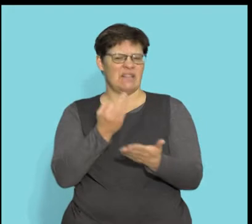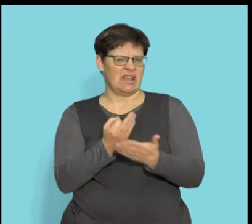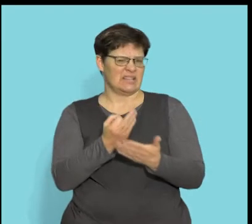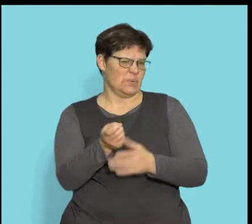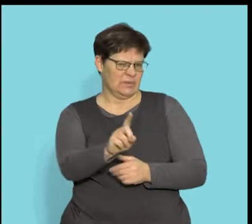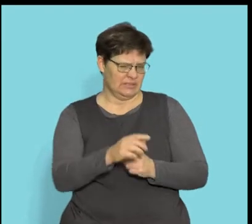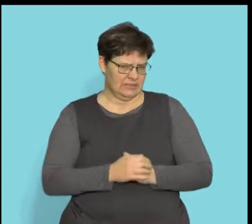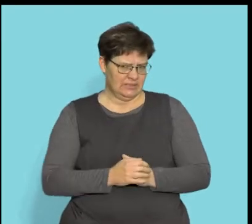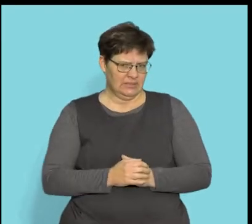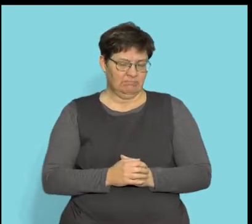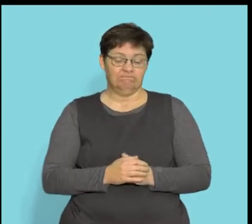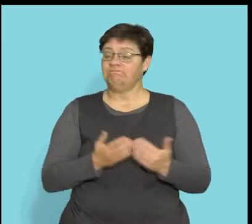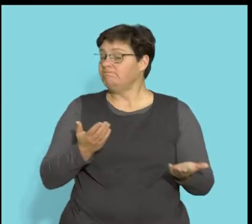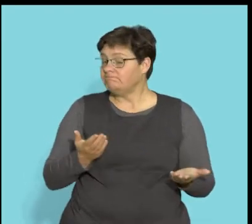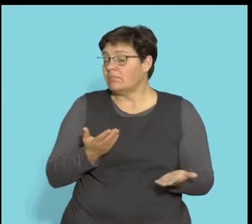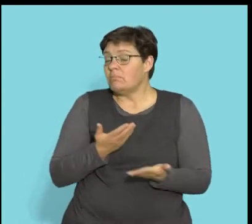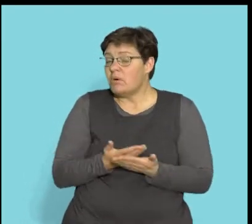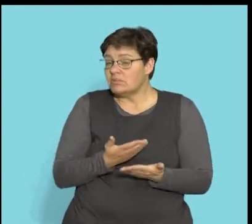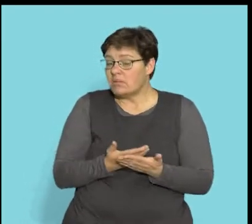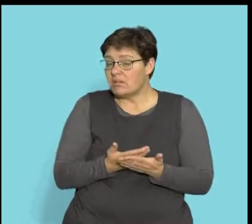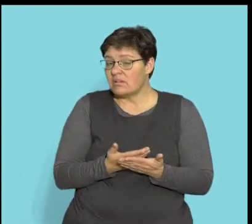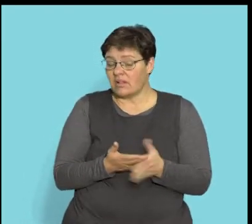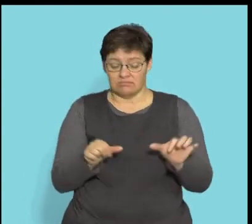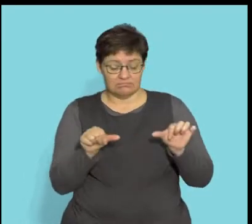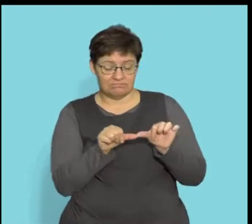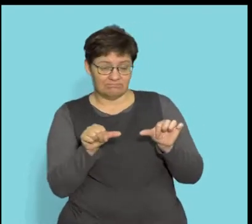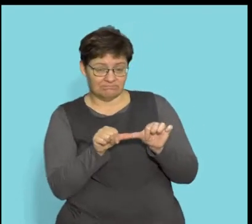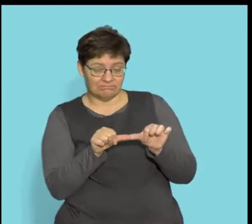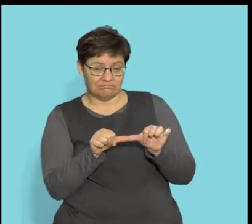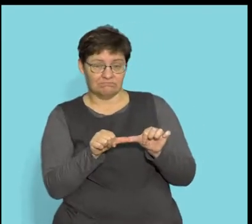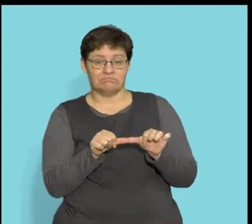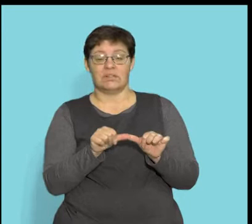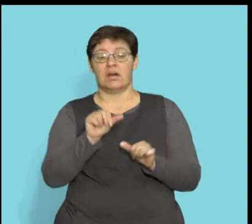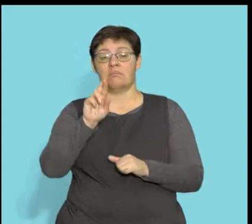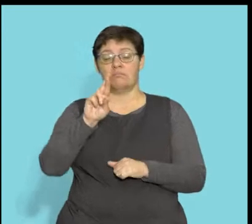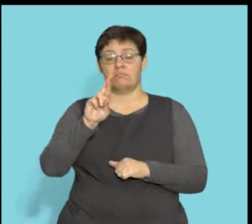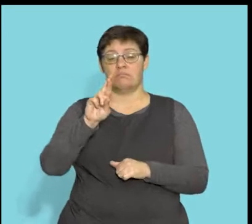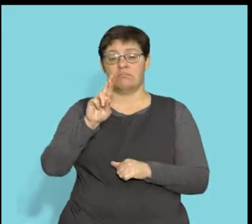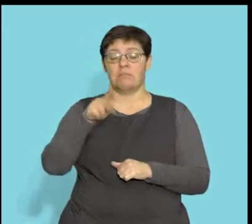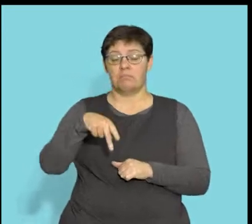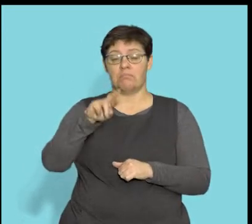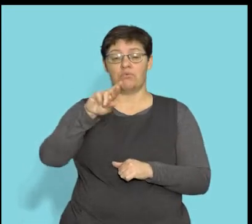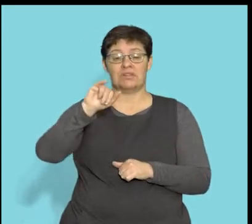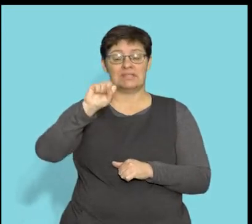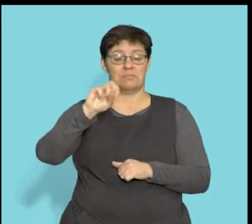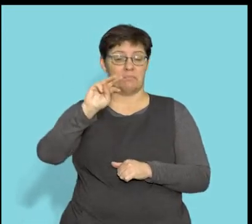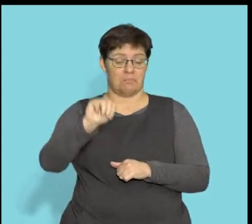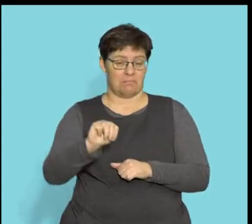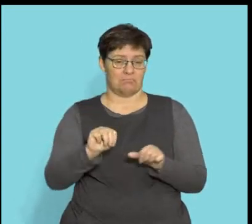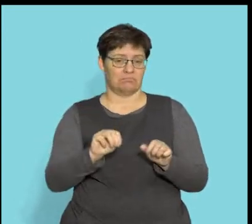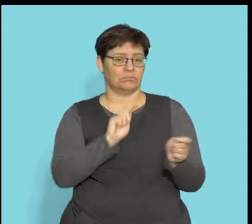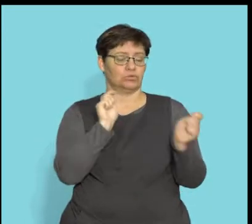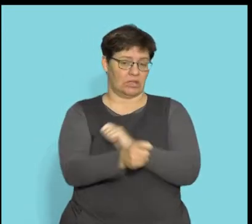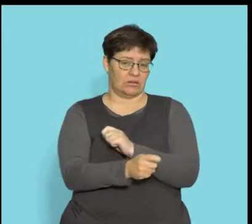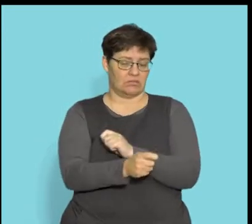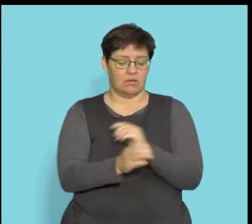factor. It is possible that the dimensions of a prism are changed. For example, the